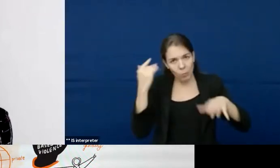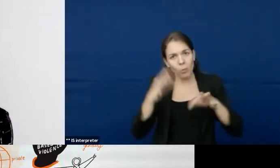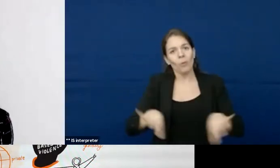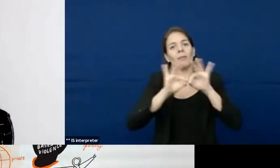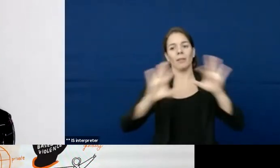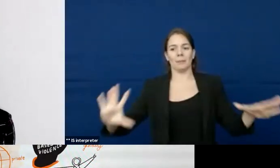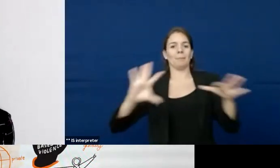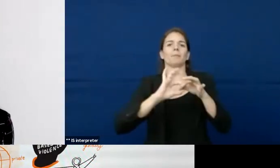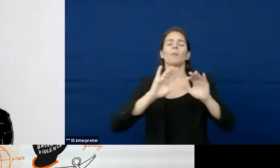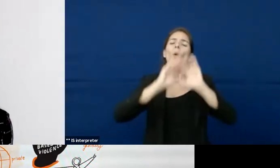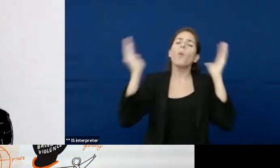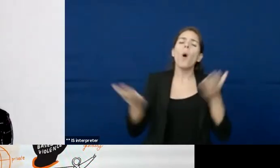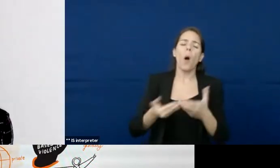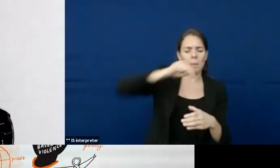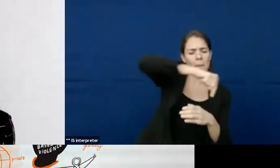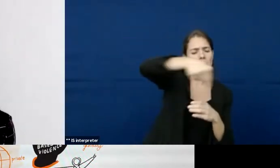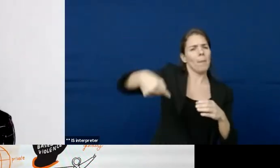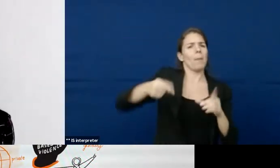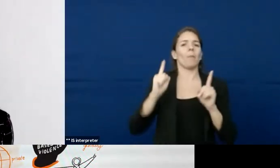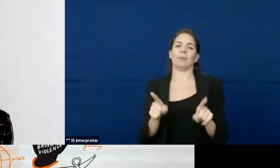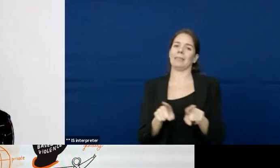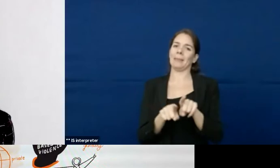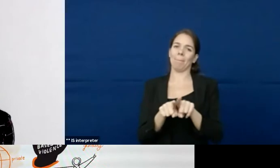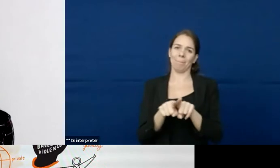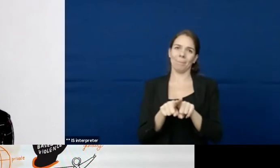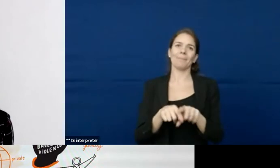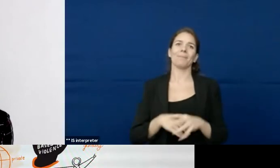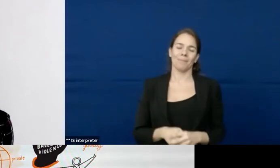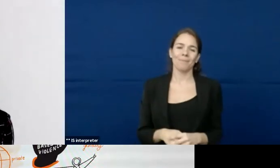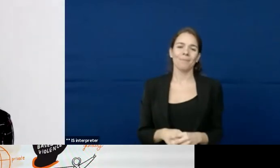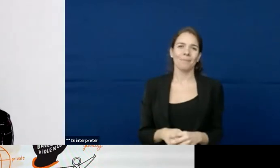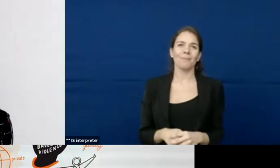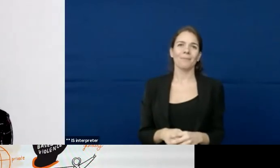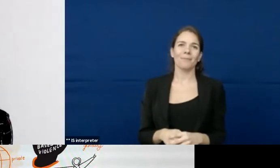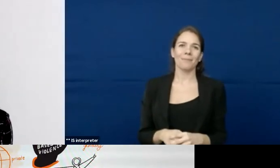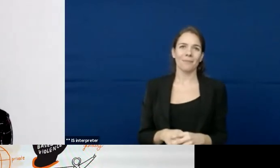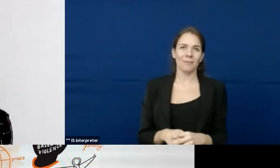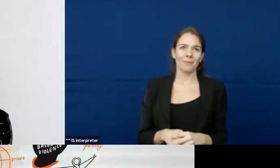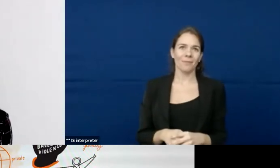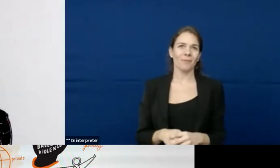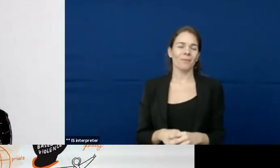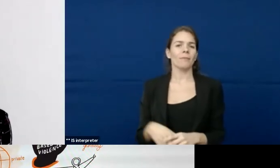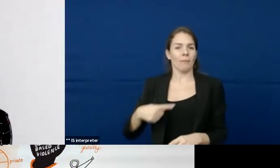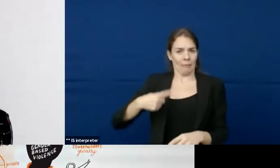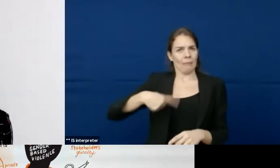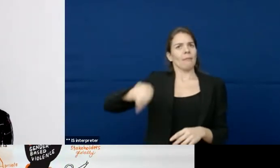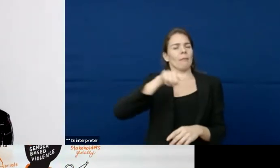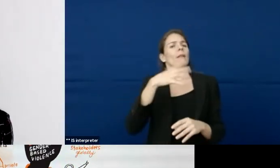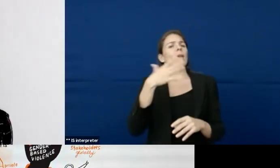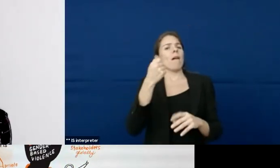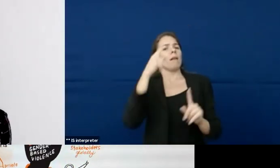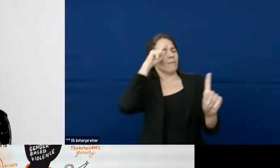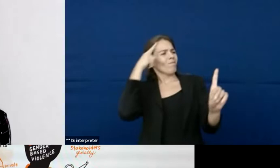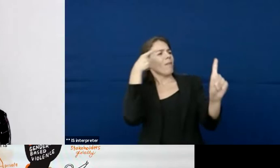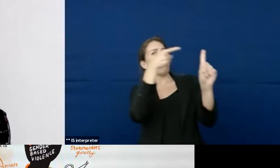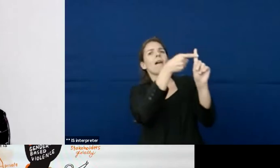build international solidarity and international cooperation, and see this as a powerful force for change. What we need to do